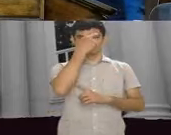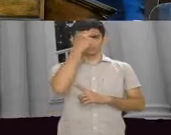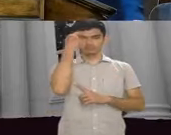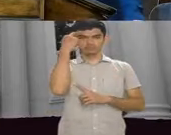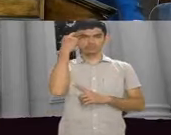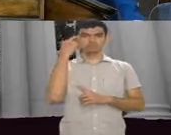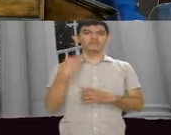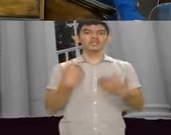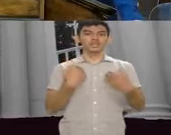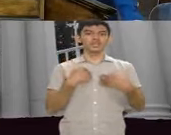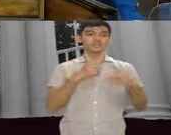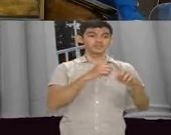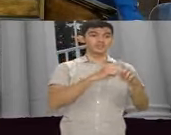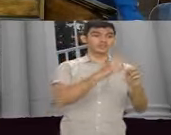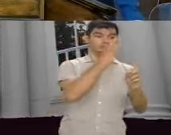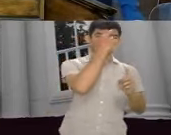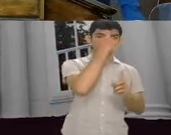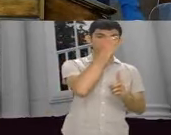Pastor? Someone asked me,